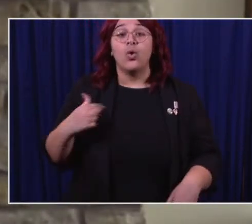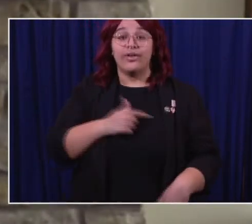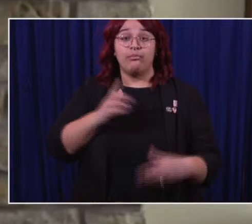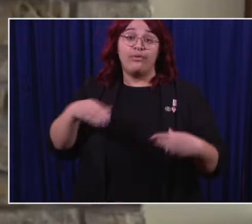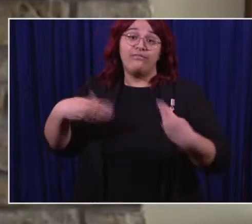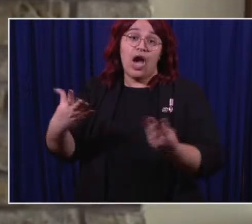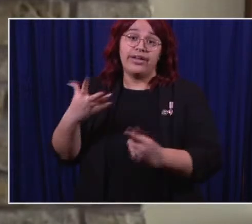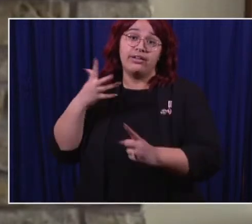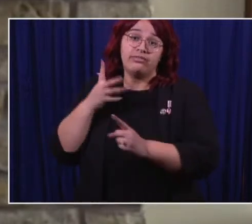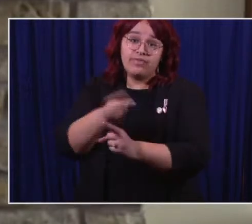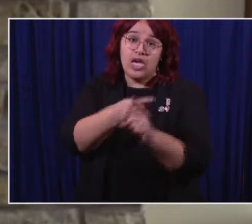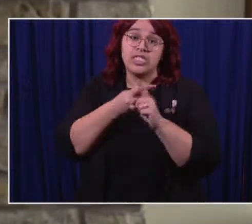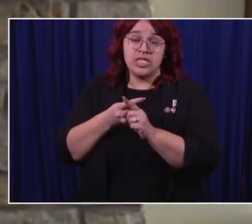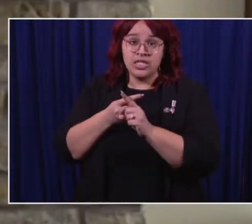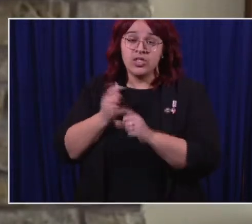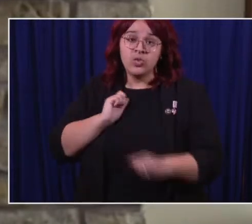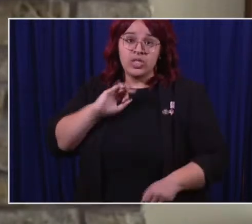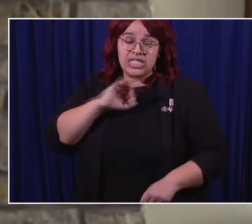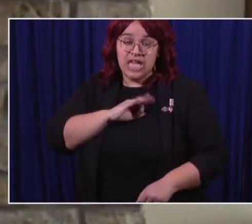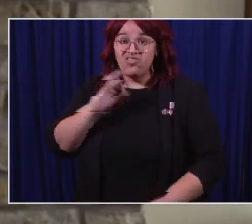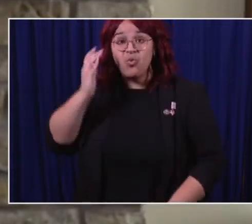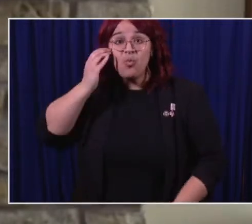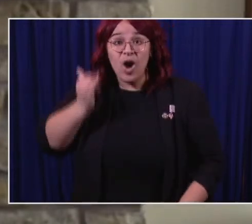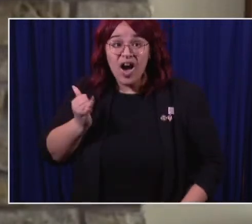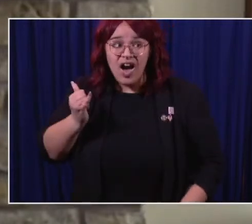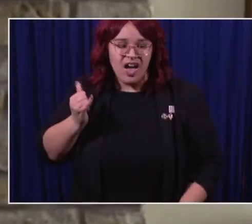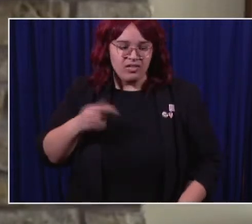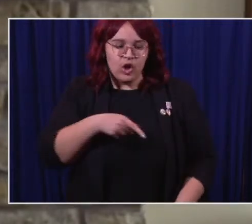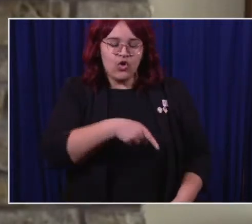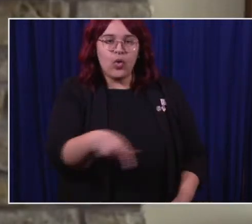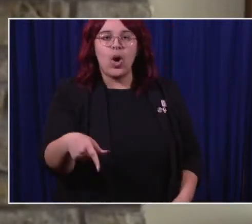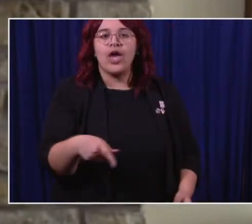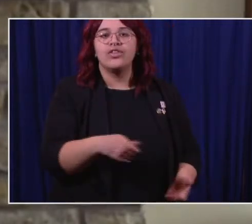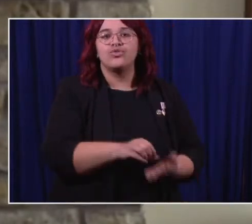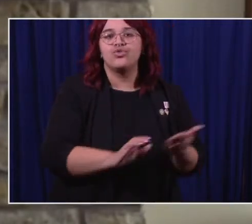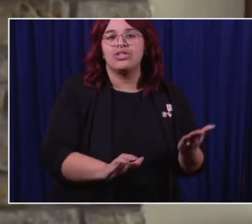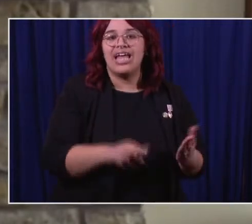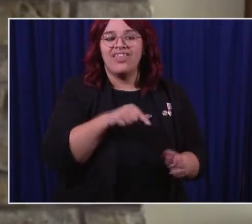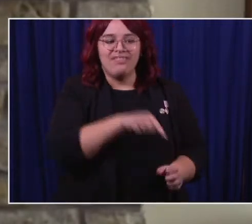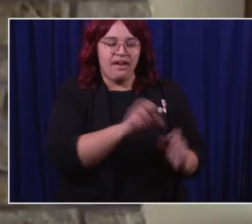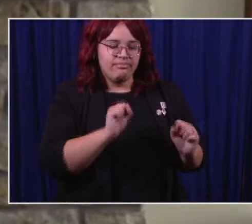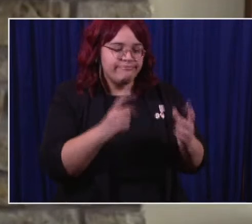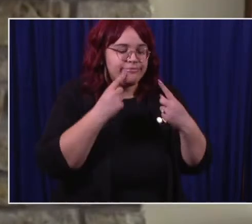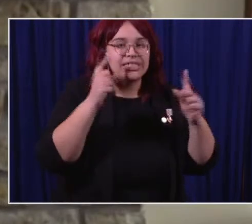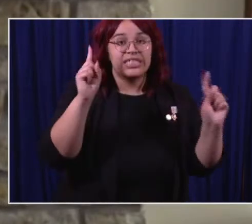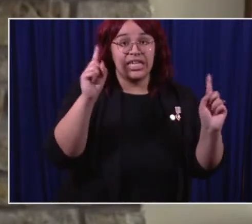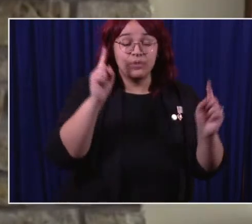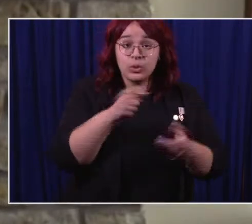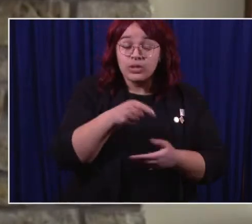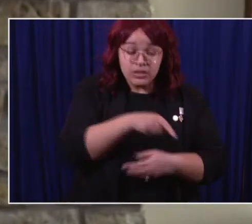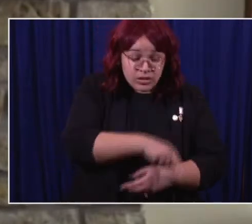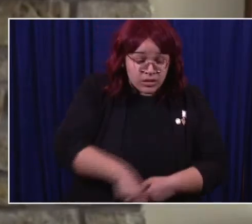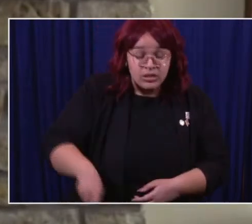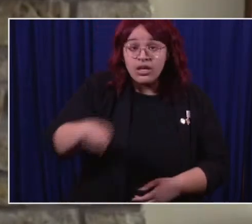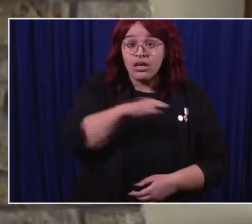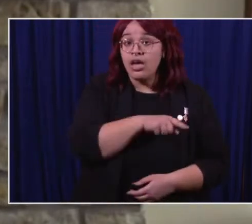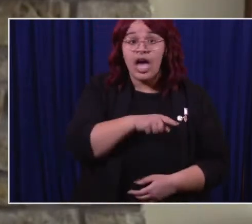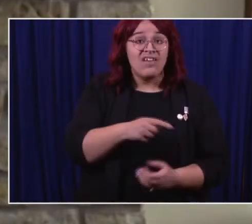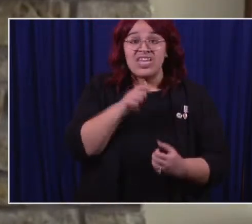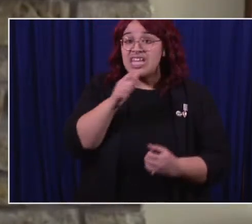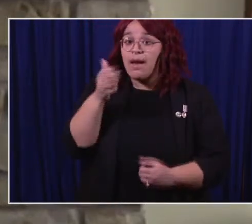school. Some kids have not been in school for almost 1 year. That has long-term